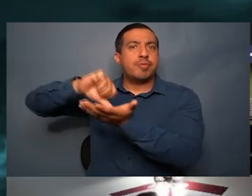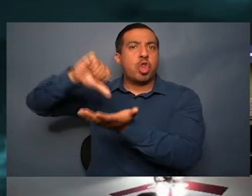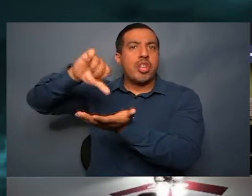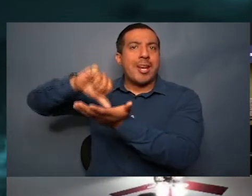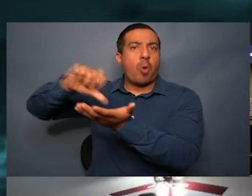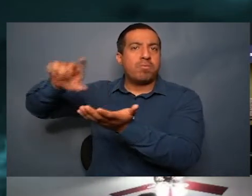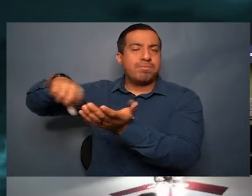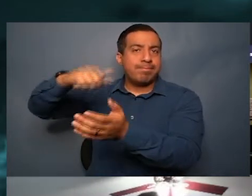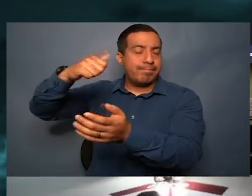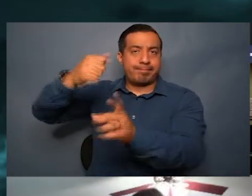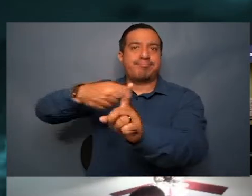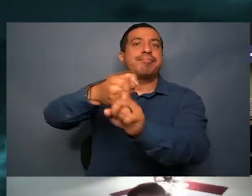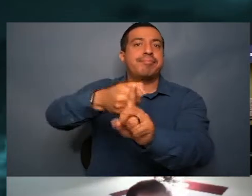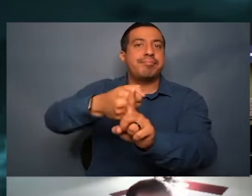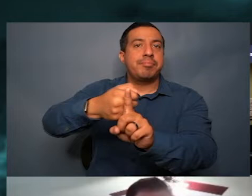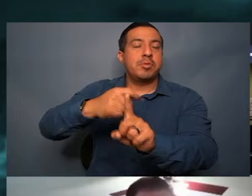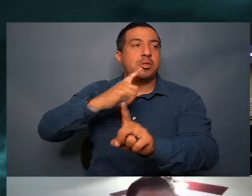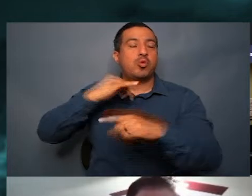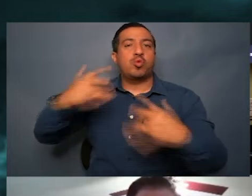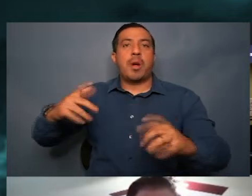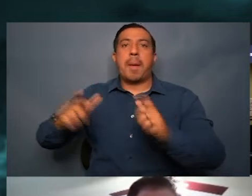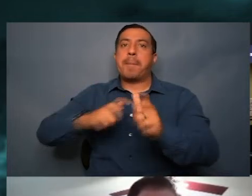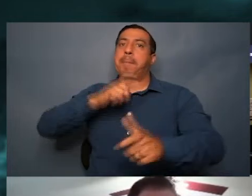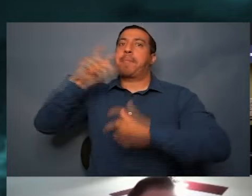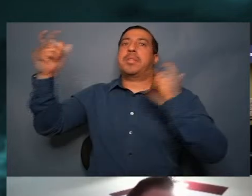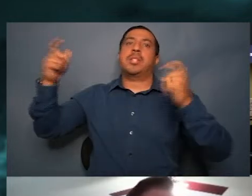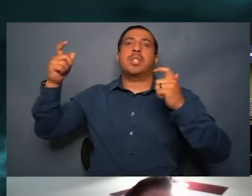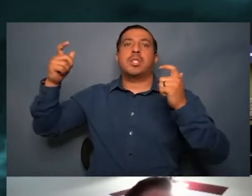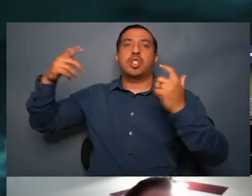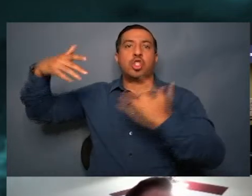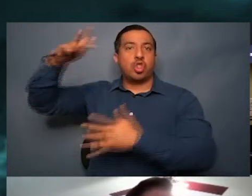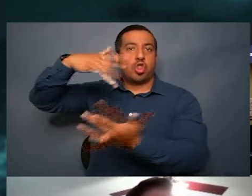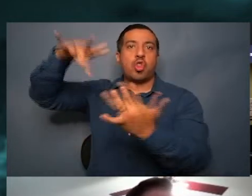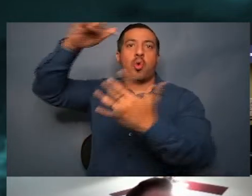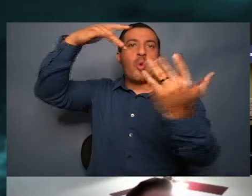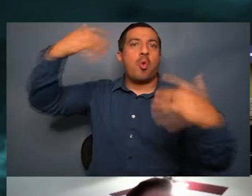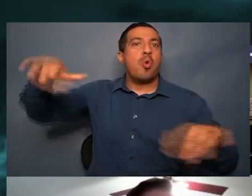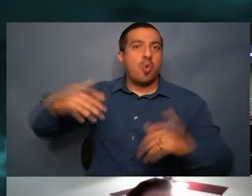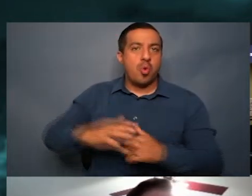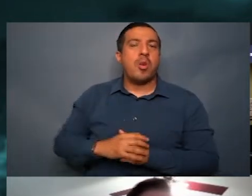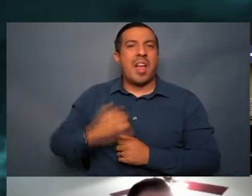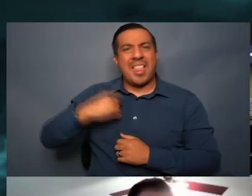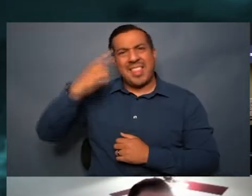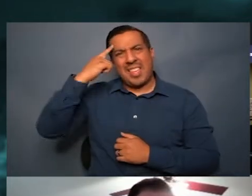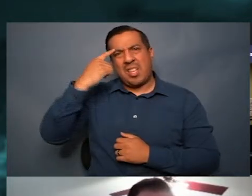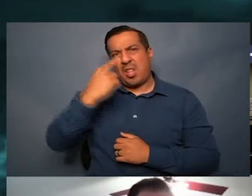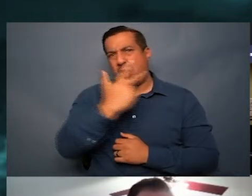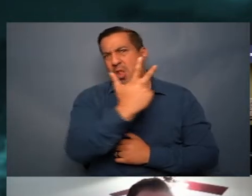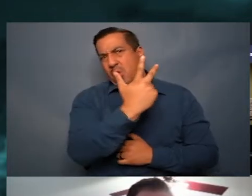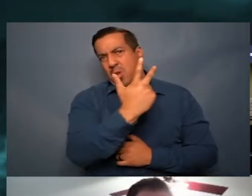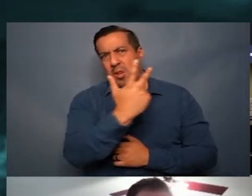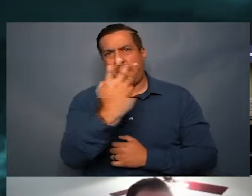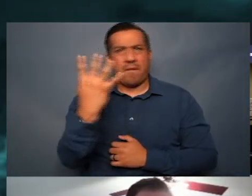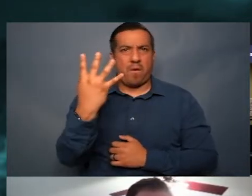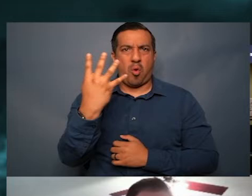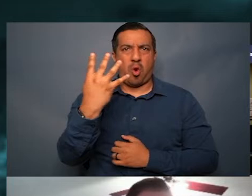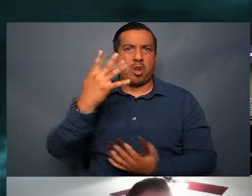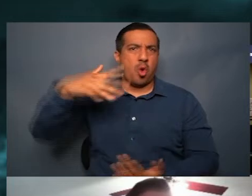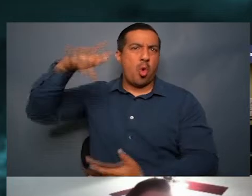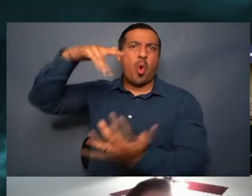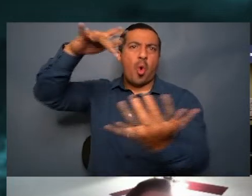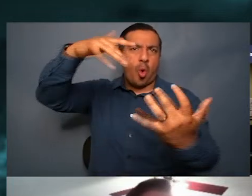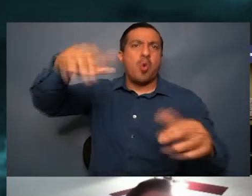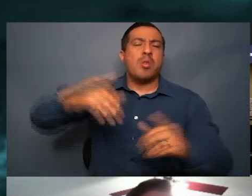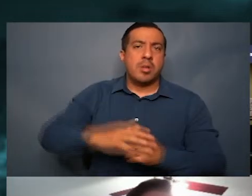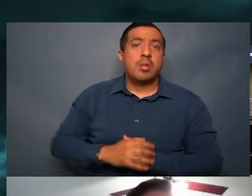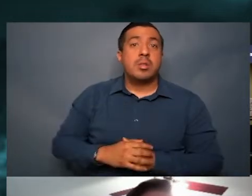have really big tornadoes, maybe EF4, EF2, EF3, and here most